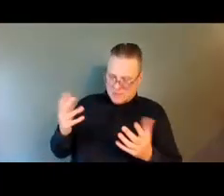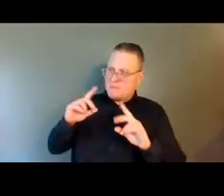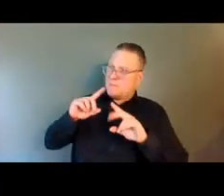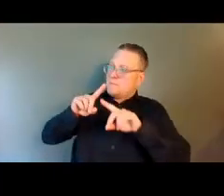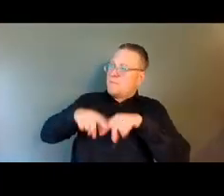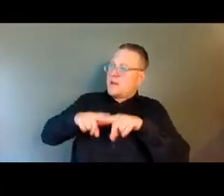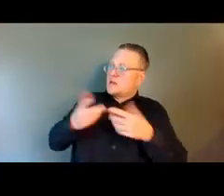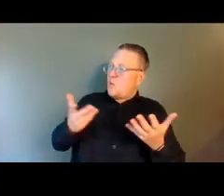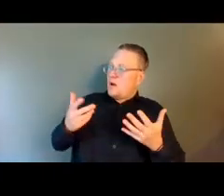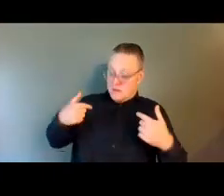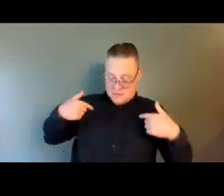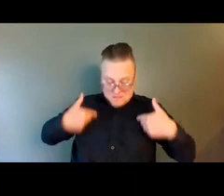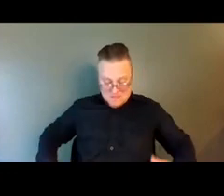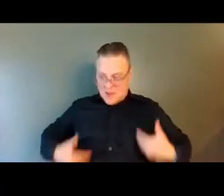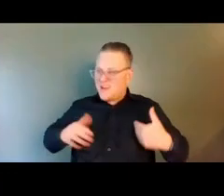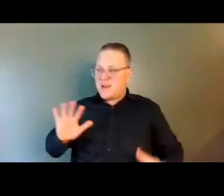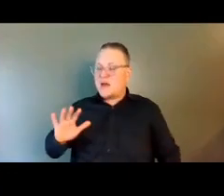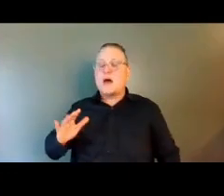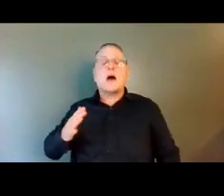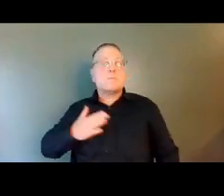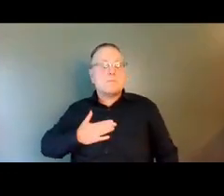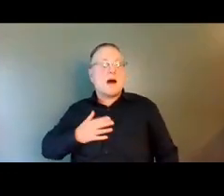visual disability, my visual disability.